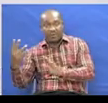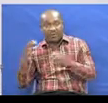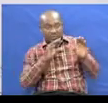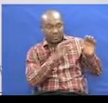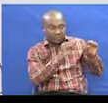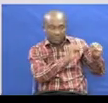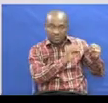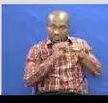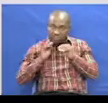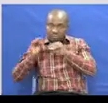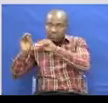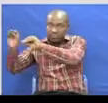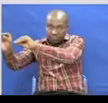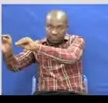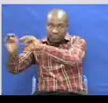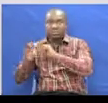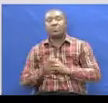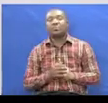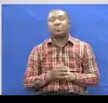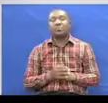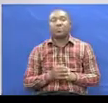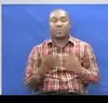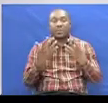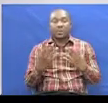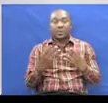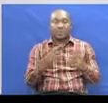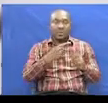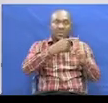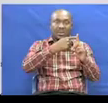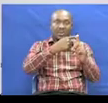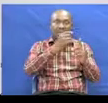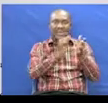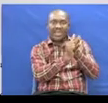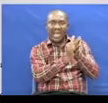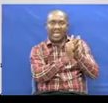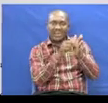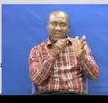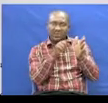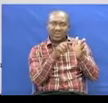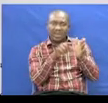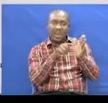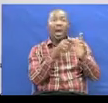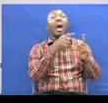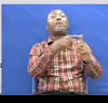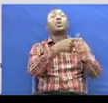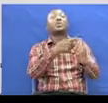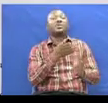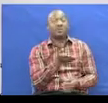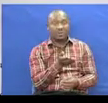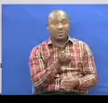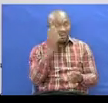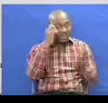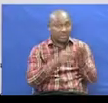that number which you are taking to another side. What is the sign here? It's positive. It means it's going to